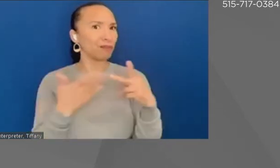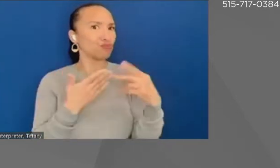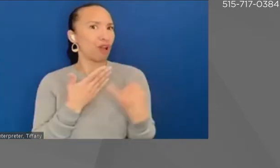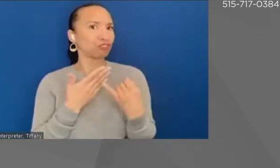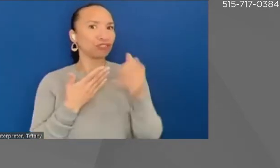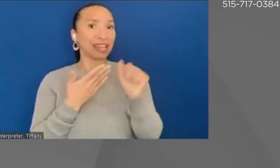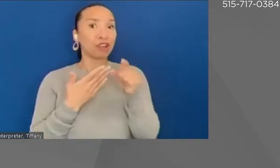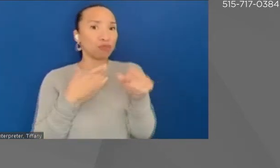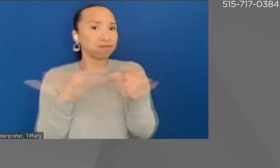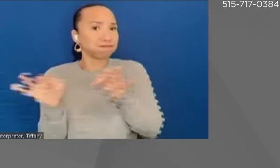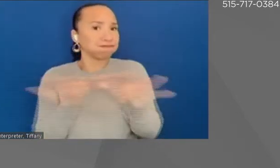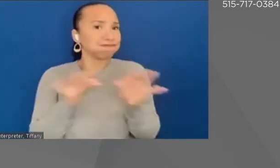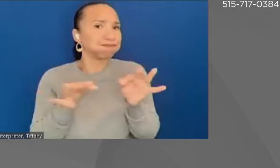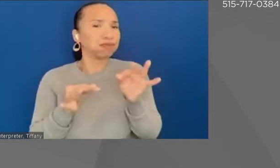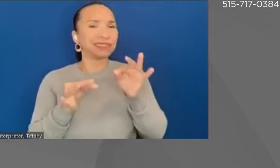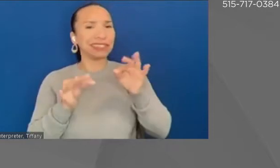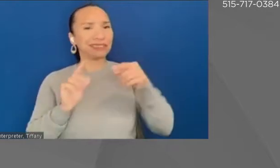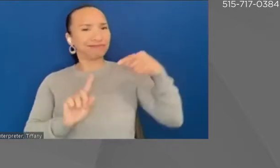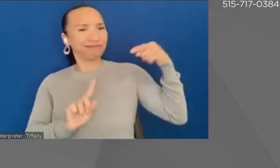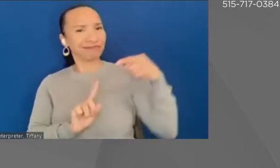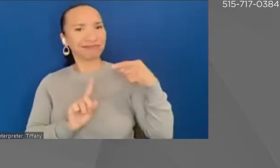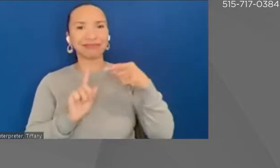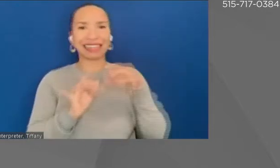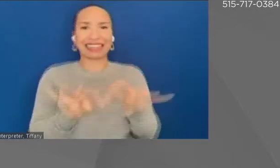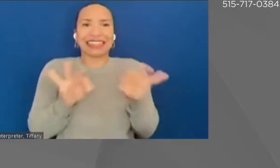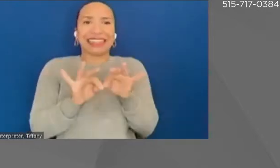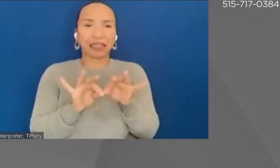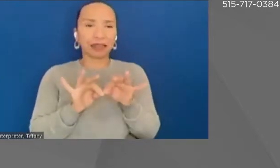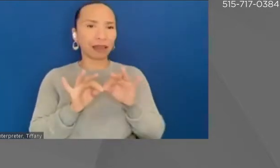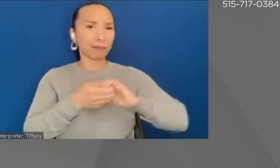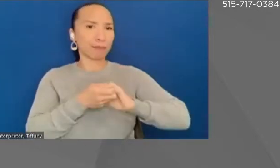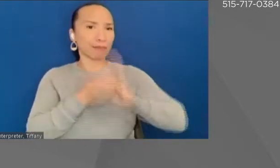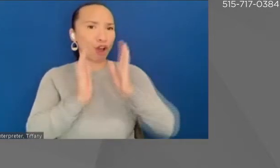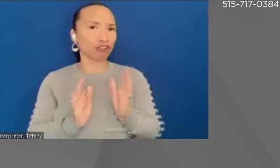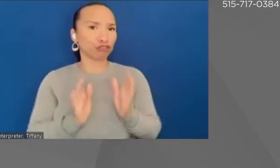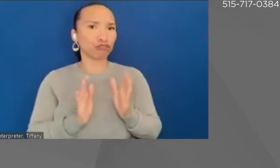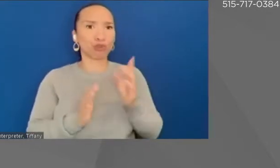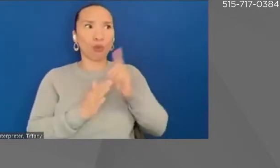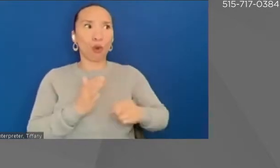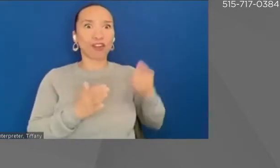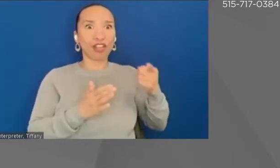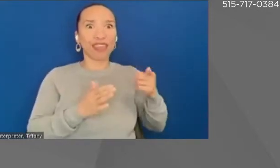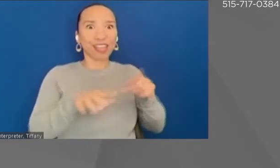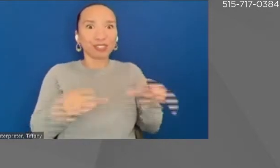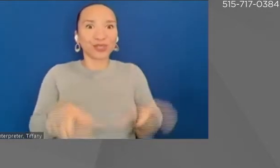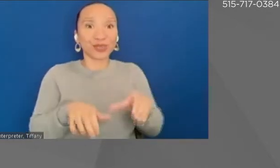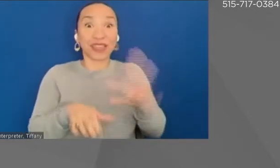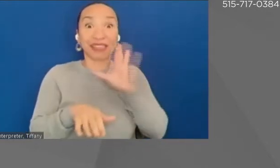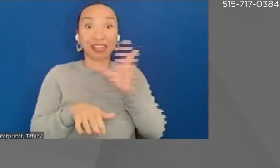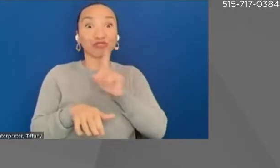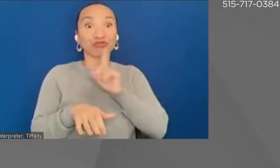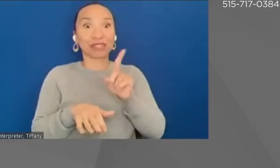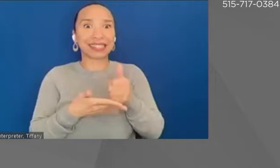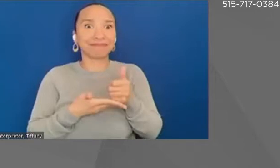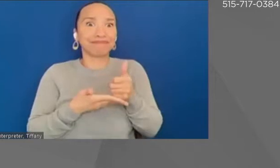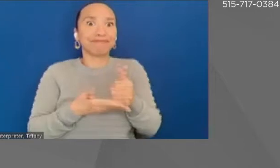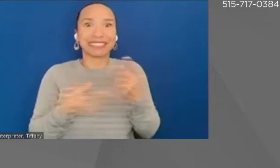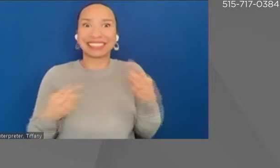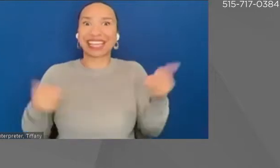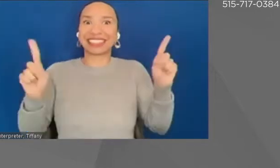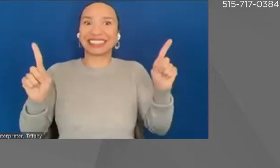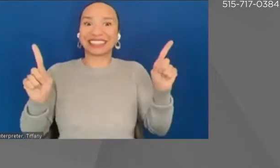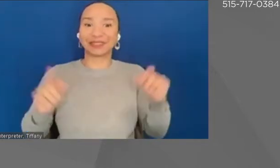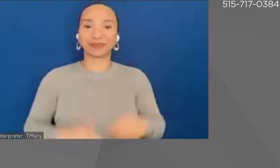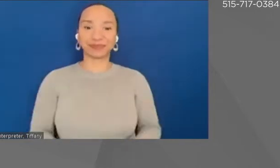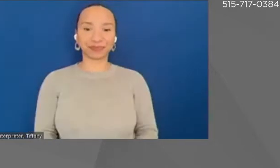those key partners you're working with and maybe what they're bringing to the table that is helping it be successful? Yeah, definitely. I'm happy